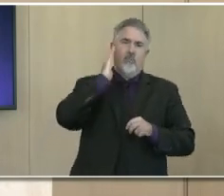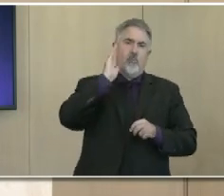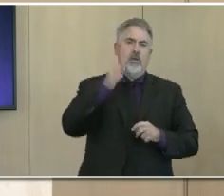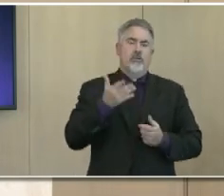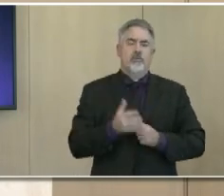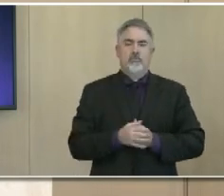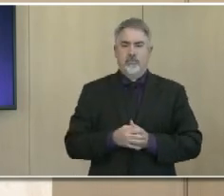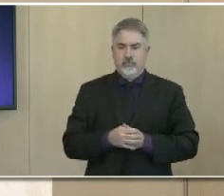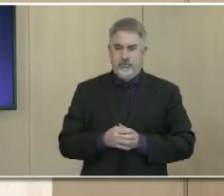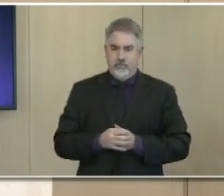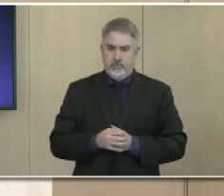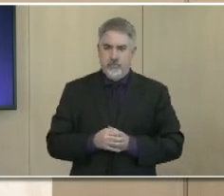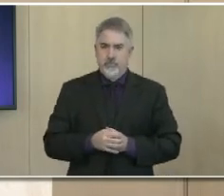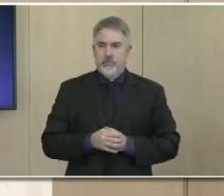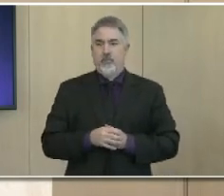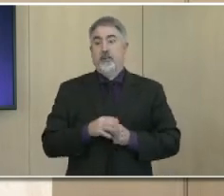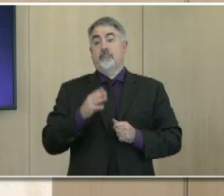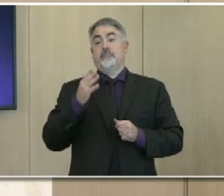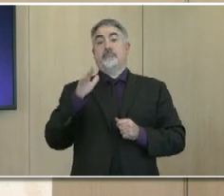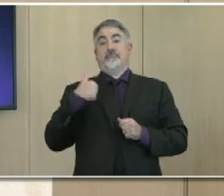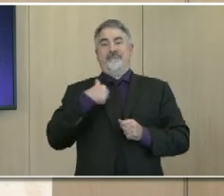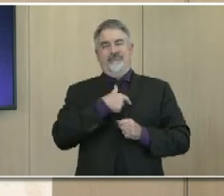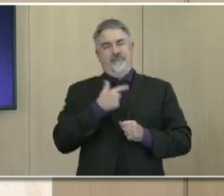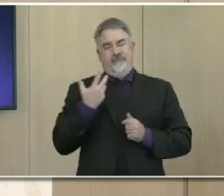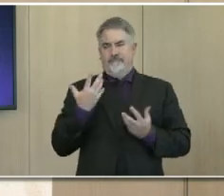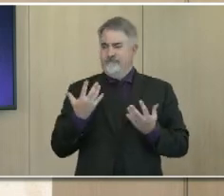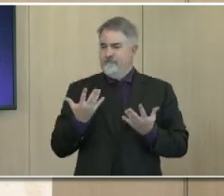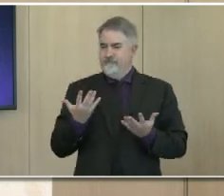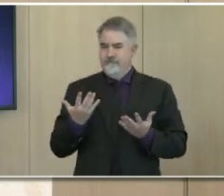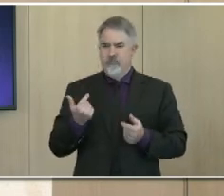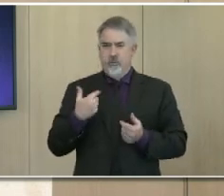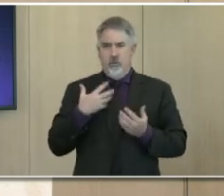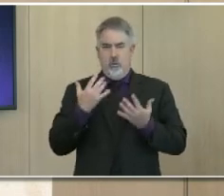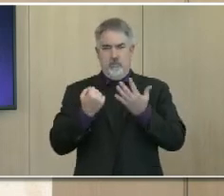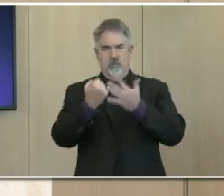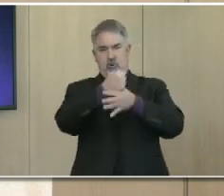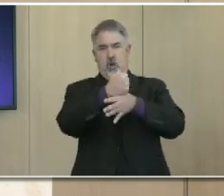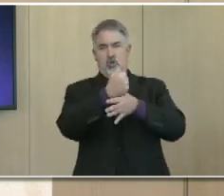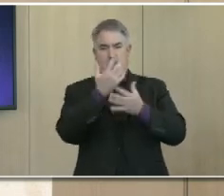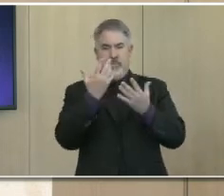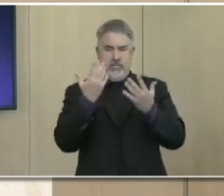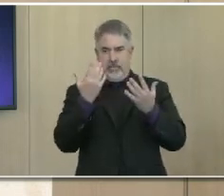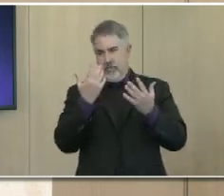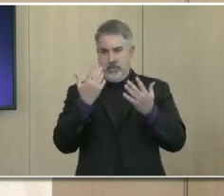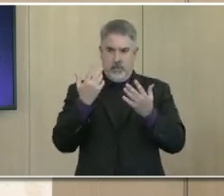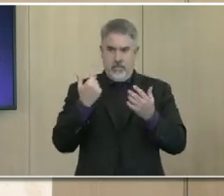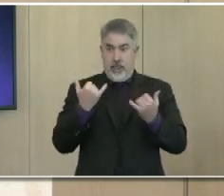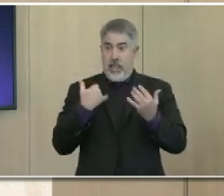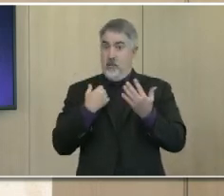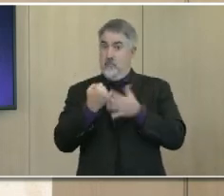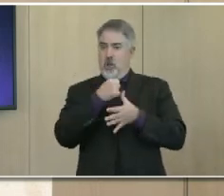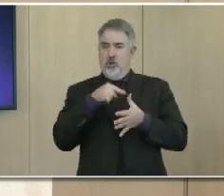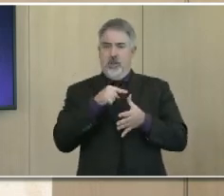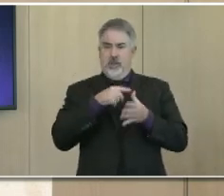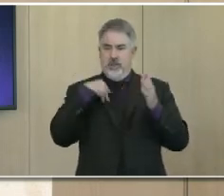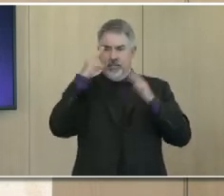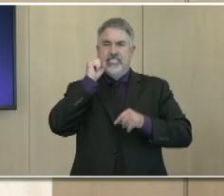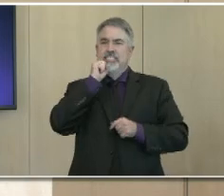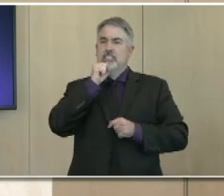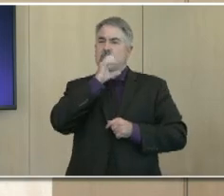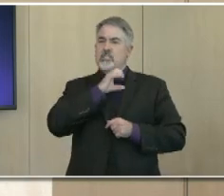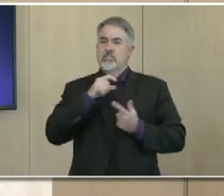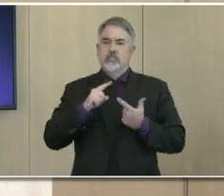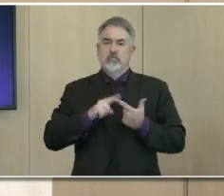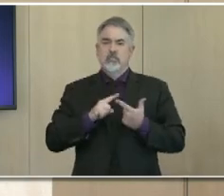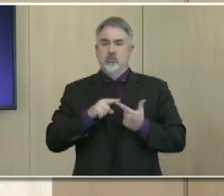that we prioritize testing to those individuals that are older adults, to those individuals that have